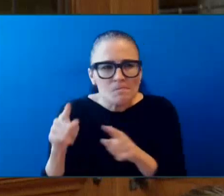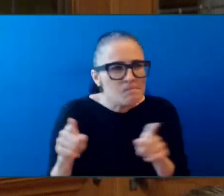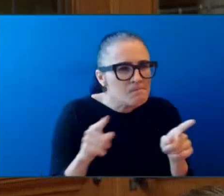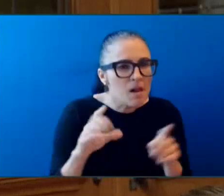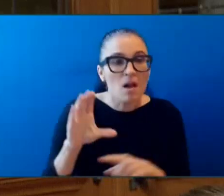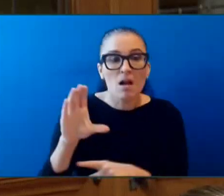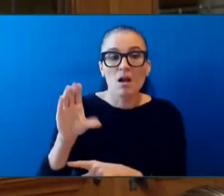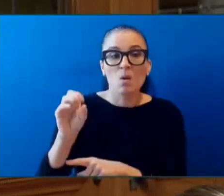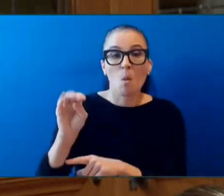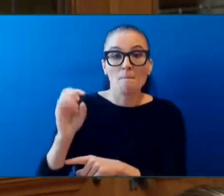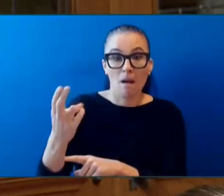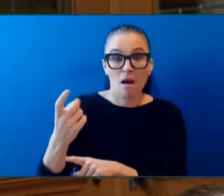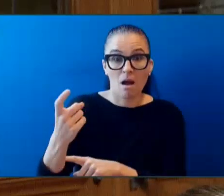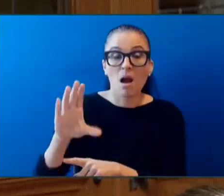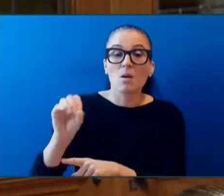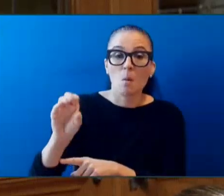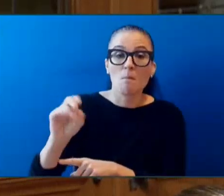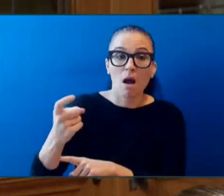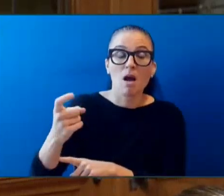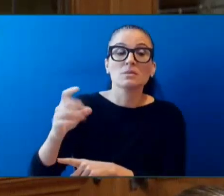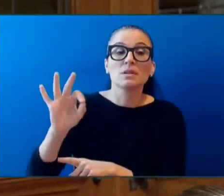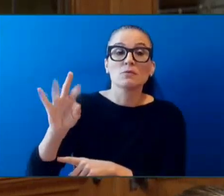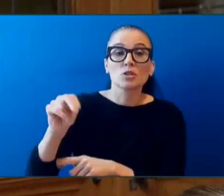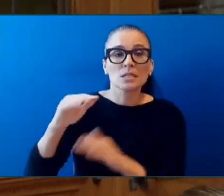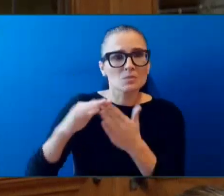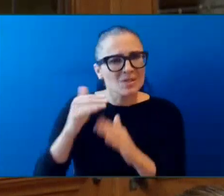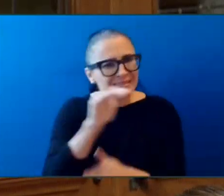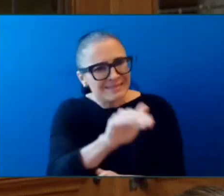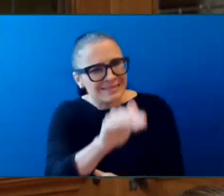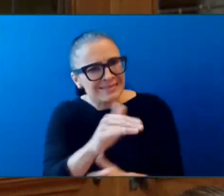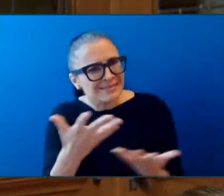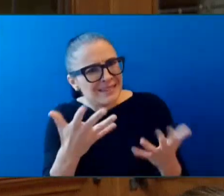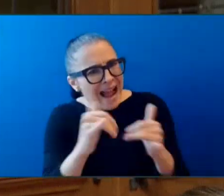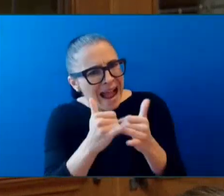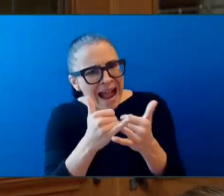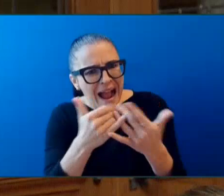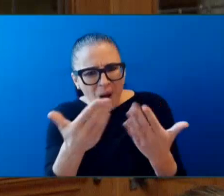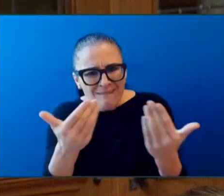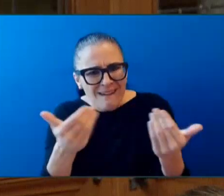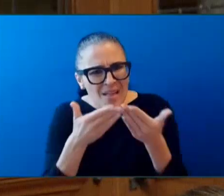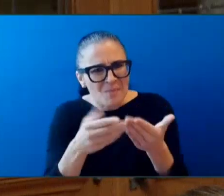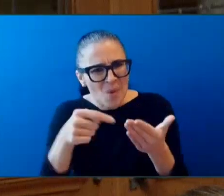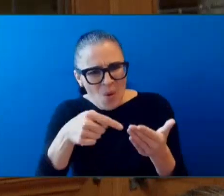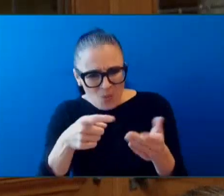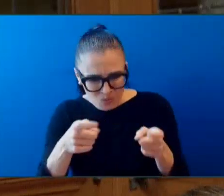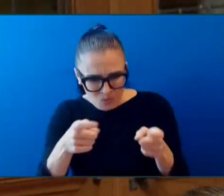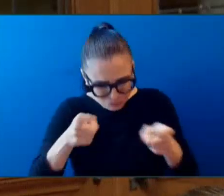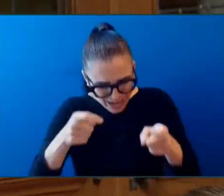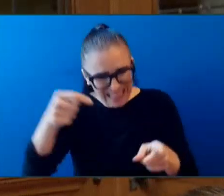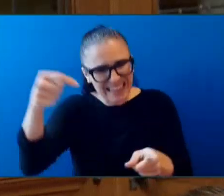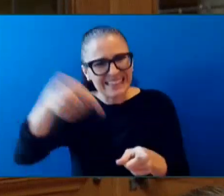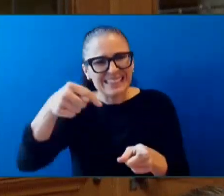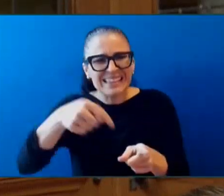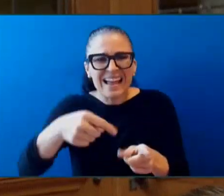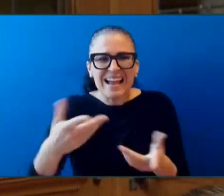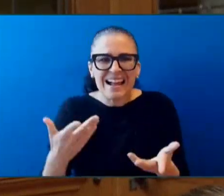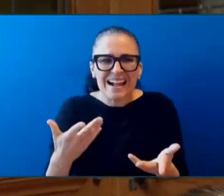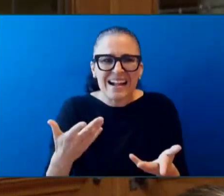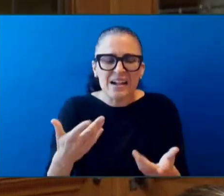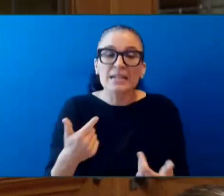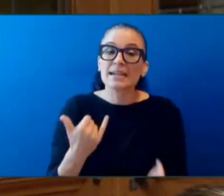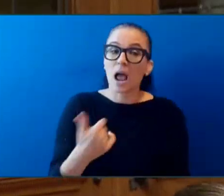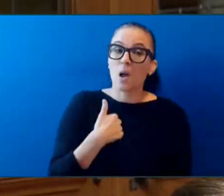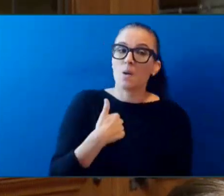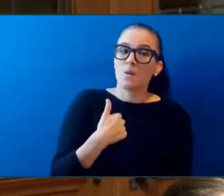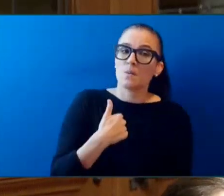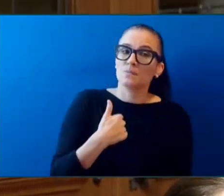enforcing shipbreaking in this province. So it will be very helpful to get this on the record through you, Honourable Speaker, to the Minister of Water, Land, Resource